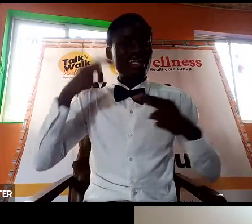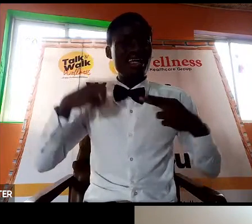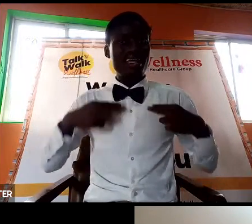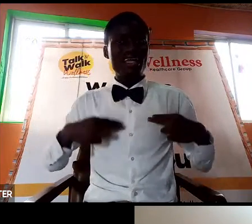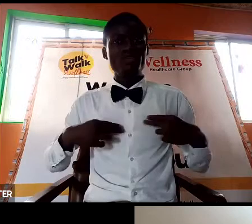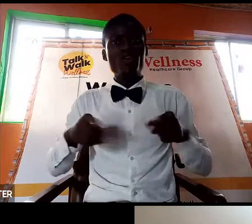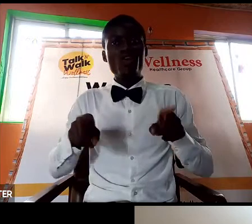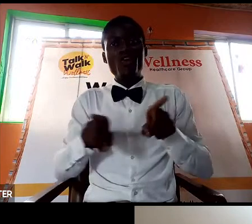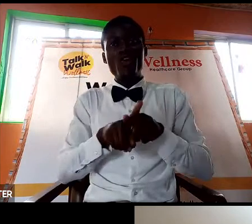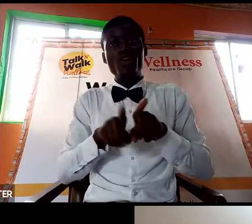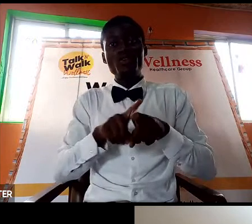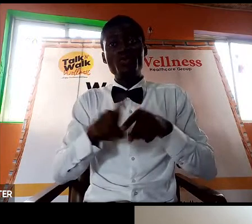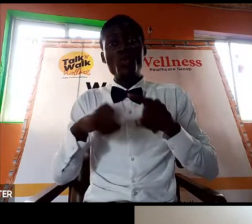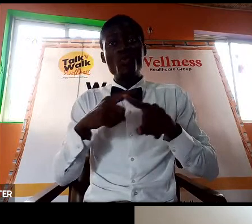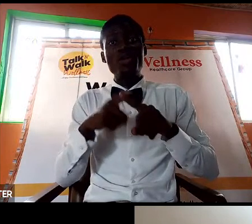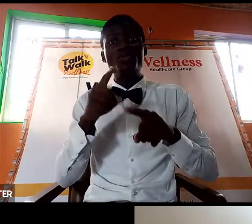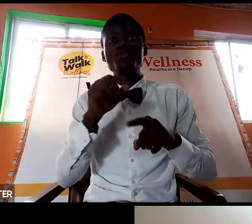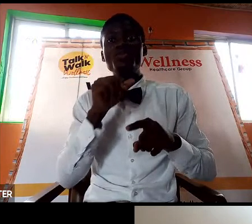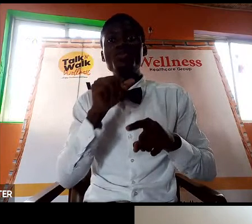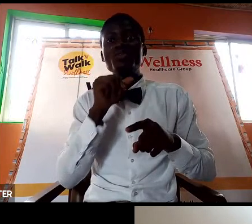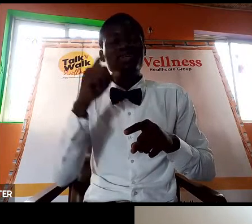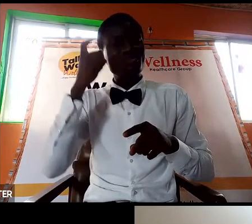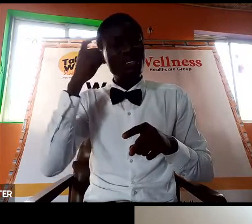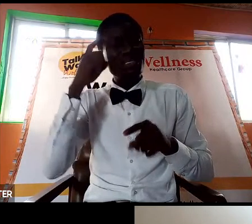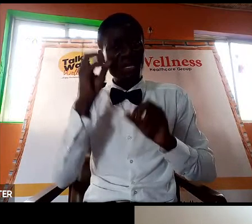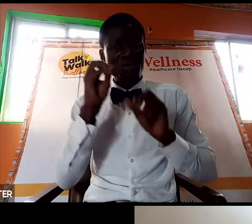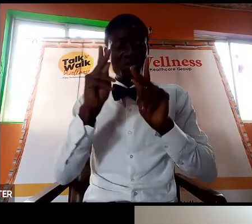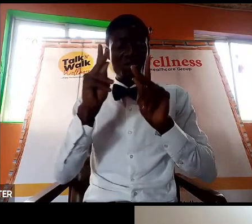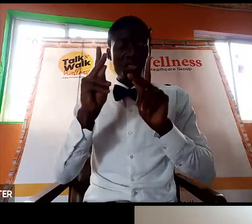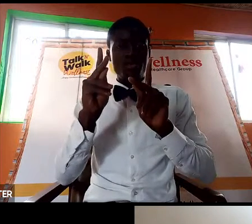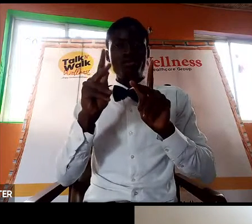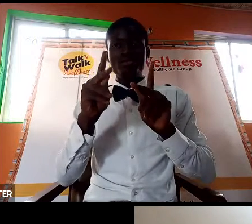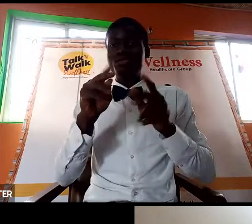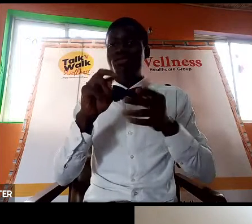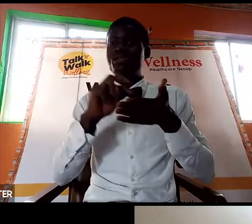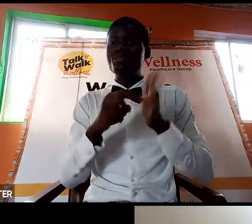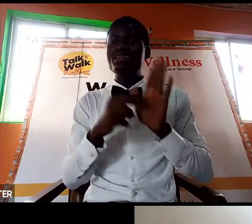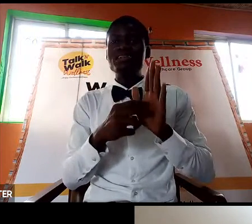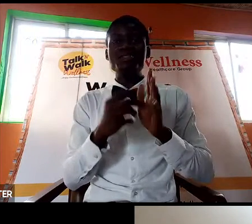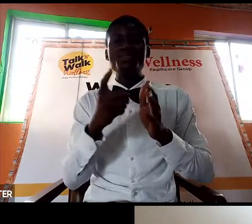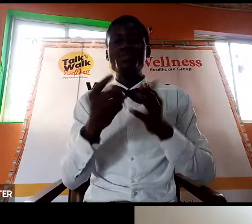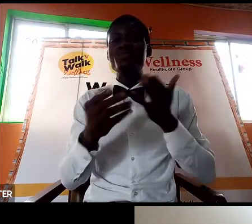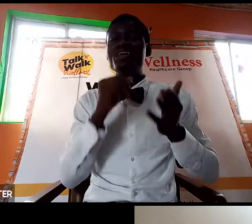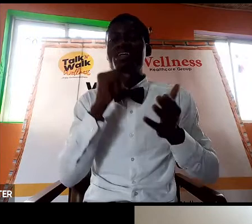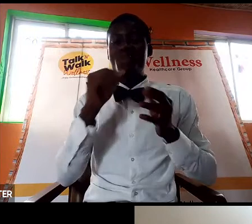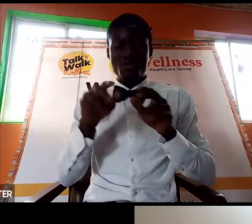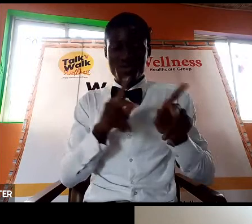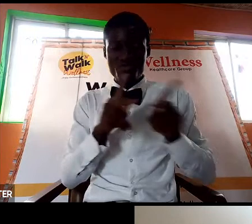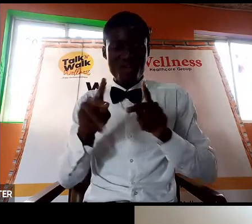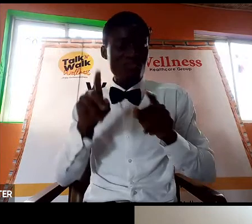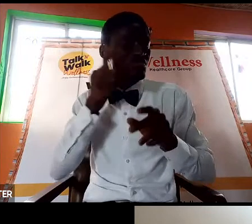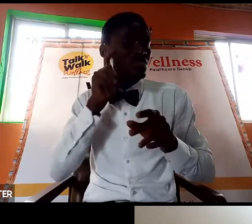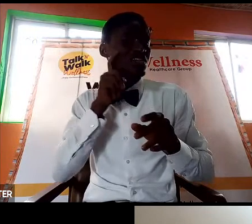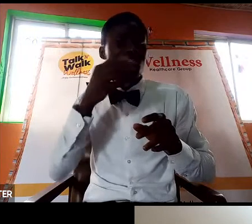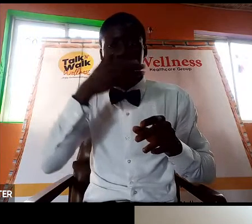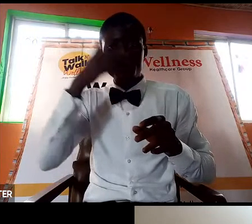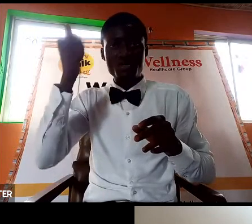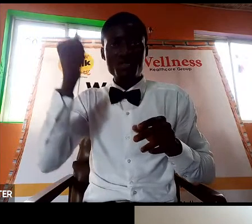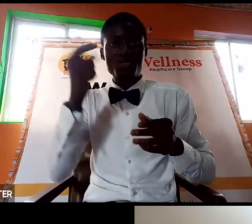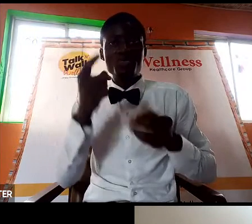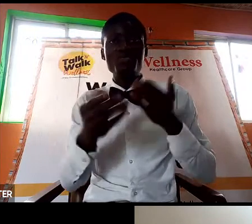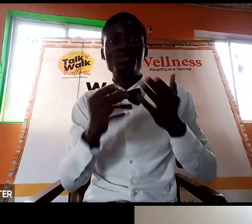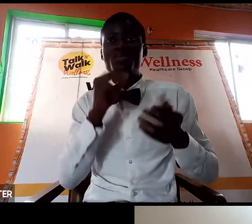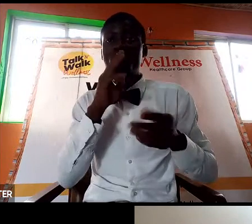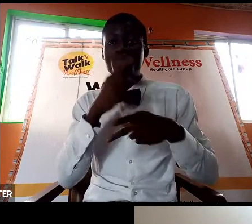sound or sexually okay, you might not perform optimally, you might not be productive, and therefore we should be intentional when it comes